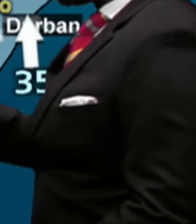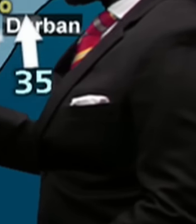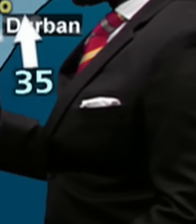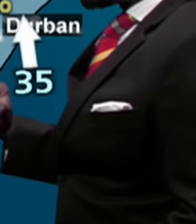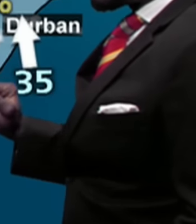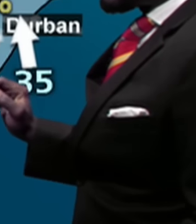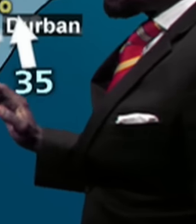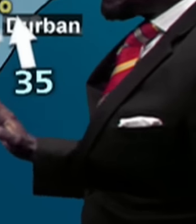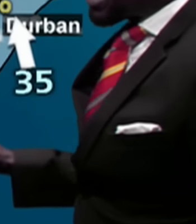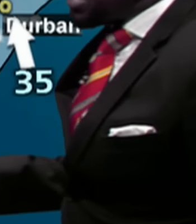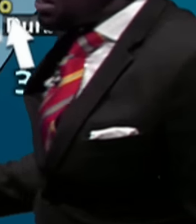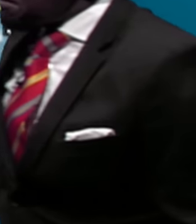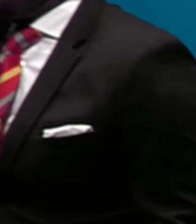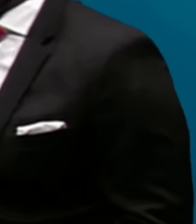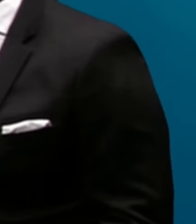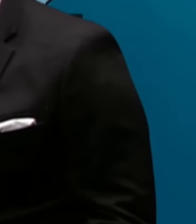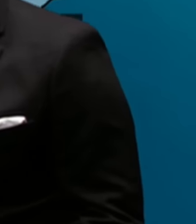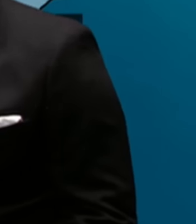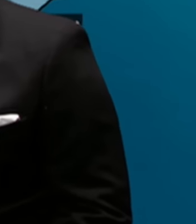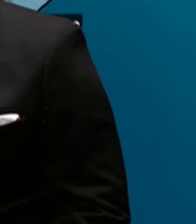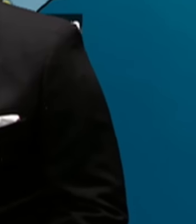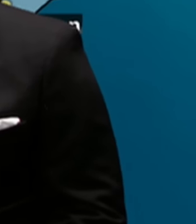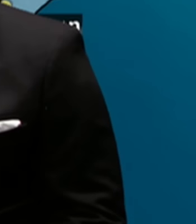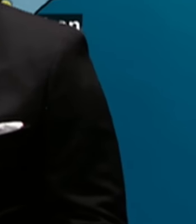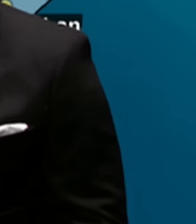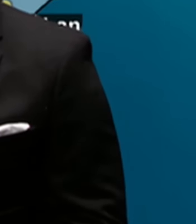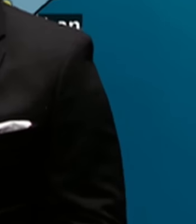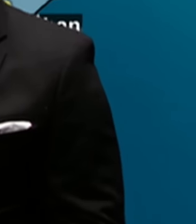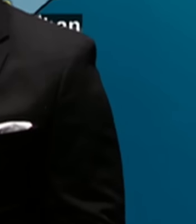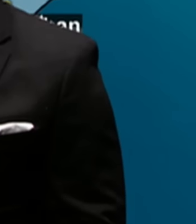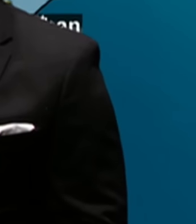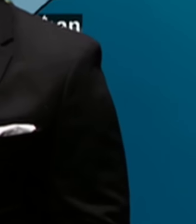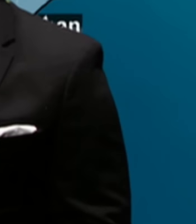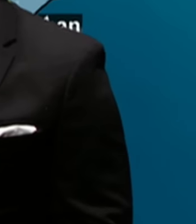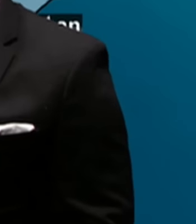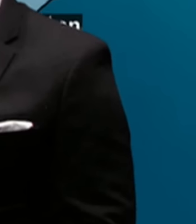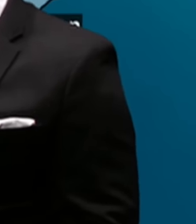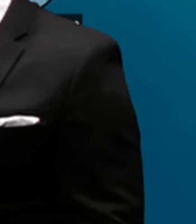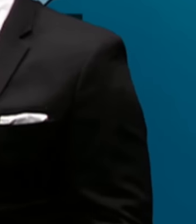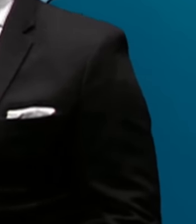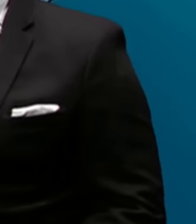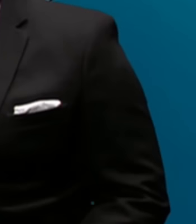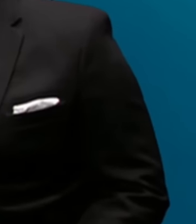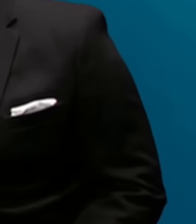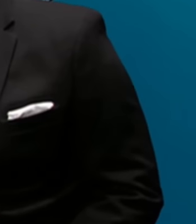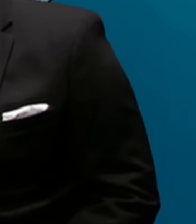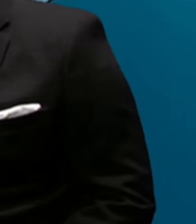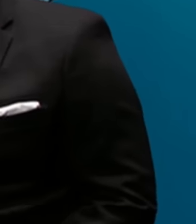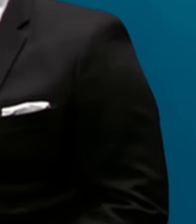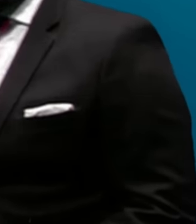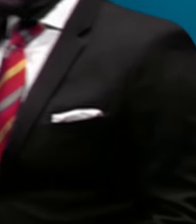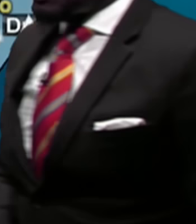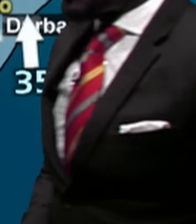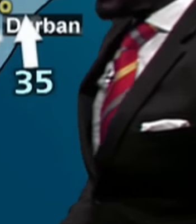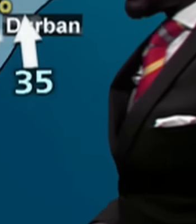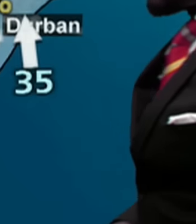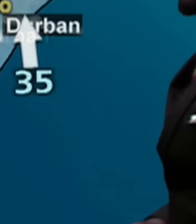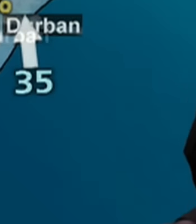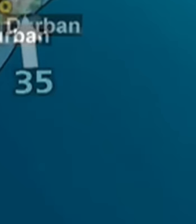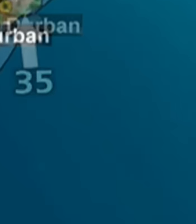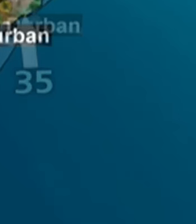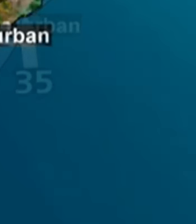ka Thekone teng pula tlahle di matla e be fela mafasane a tšedileng ka thoko go mabopo ha ile ka kapa le bua teng le hona ka hare ho ka bophirima ha o pula tse boletse